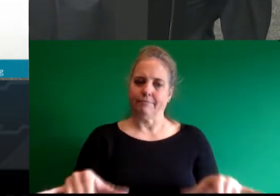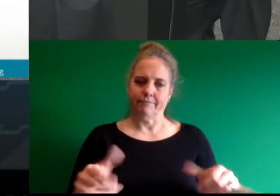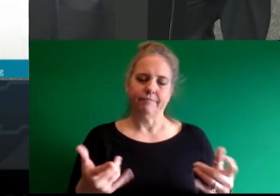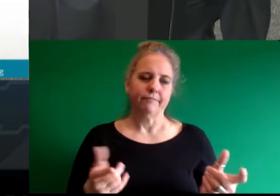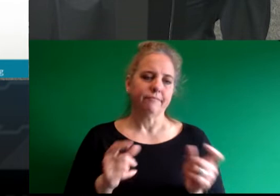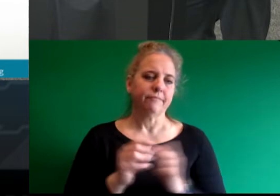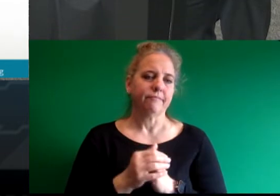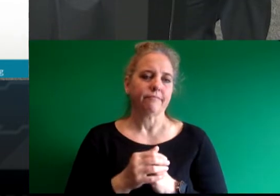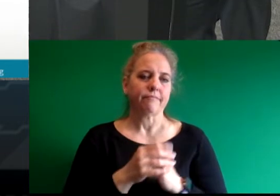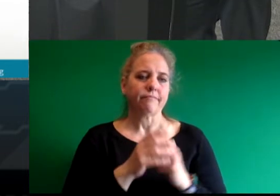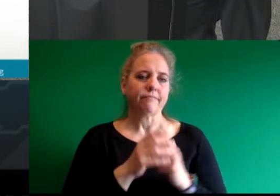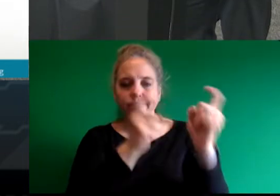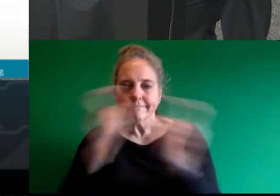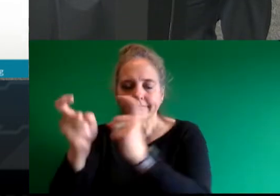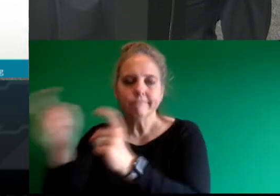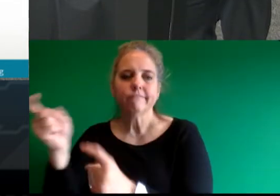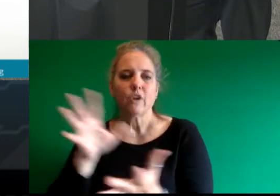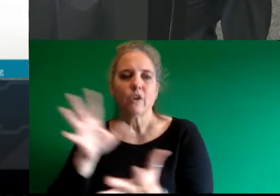as our community partners.